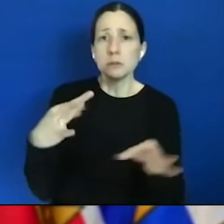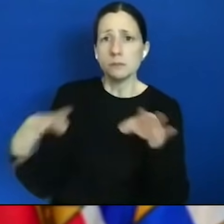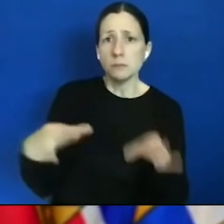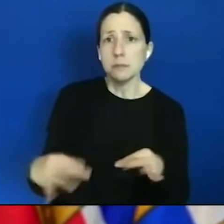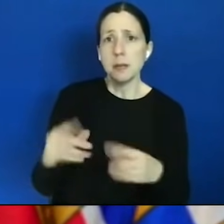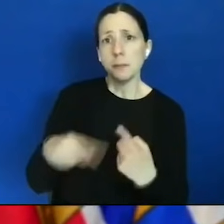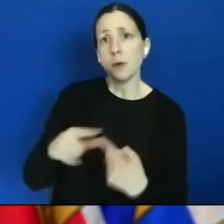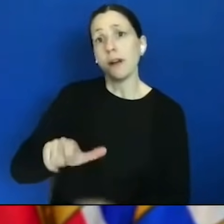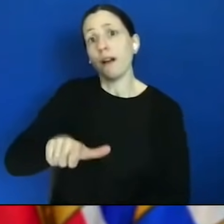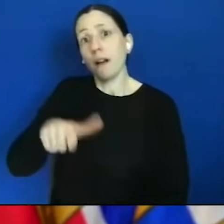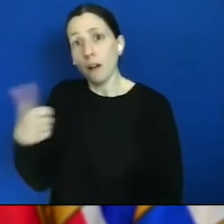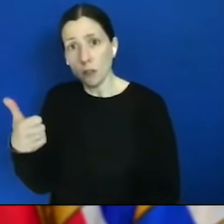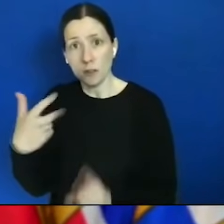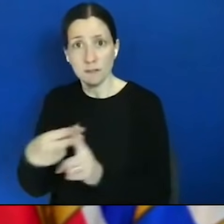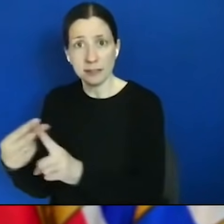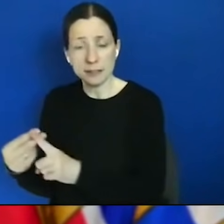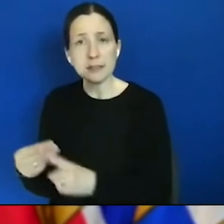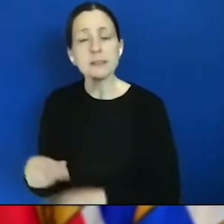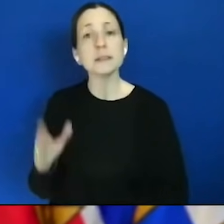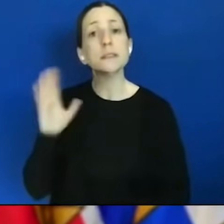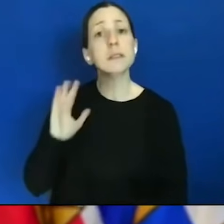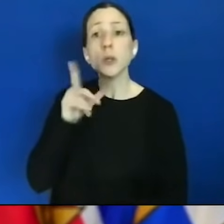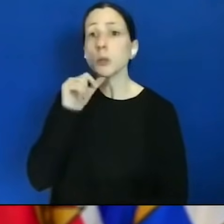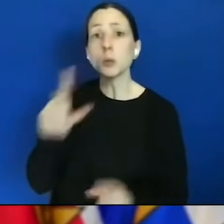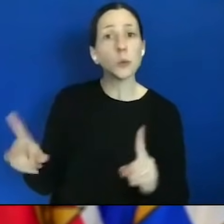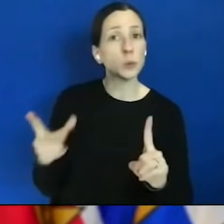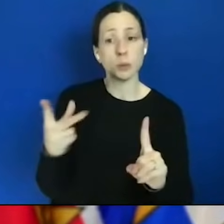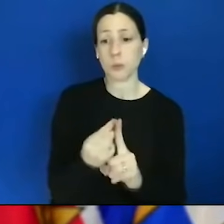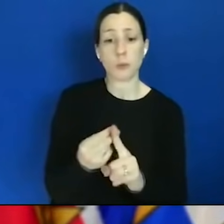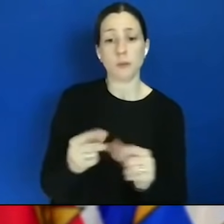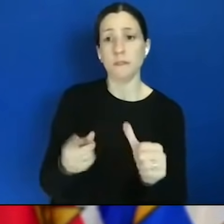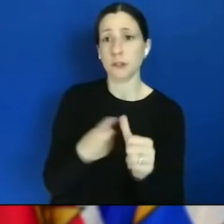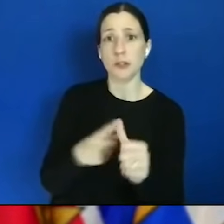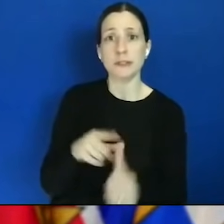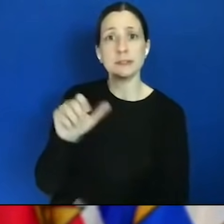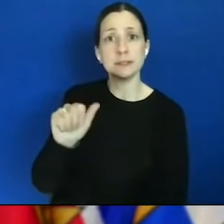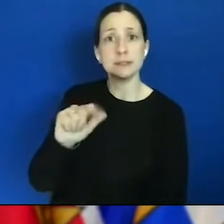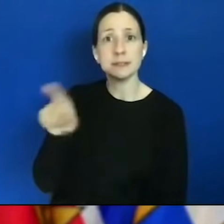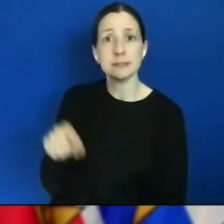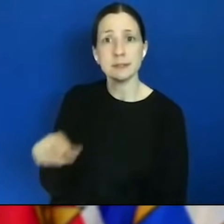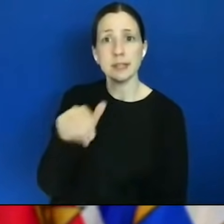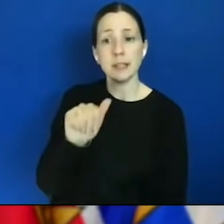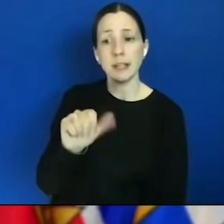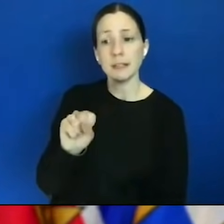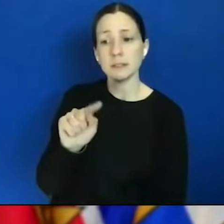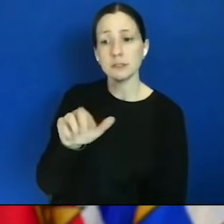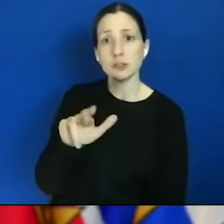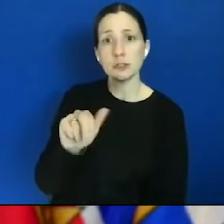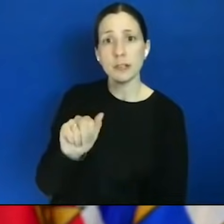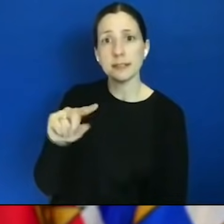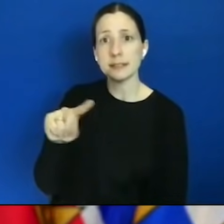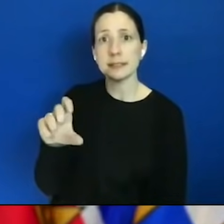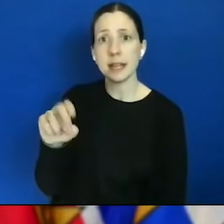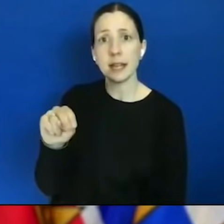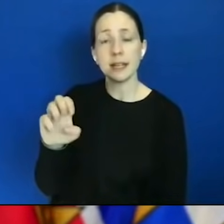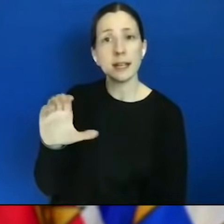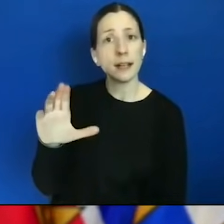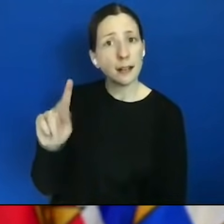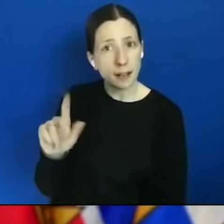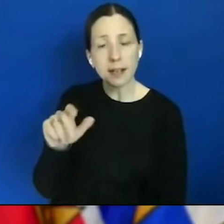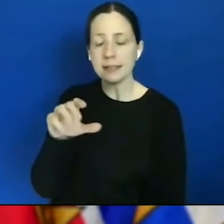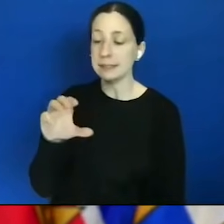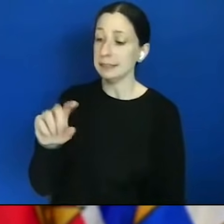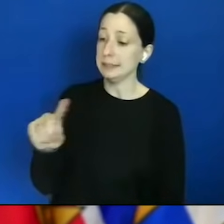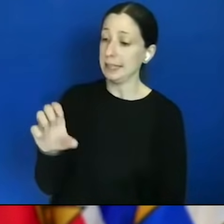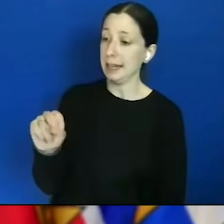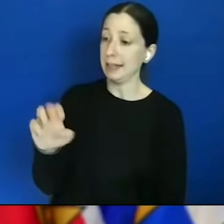For those who received AstraZeneca for your first dose, you will have a choice for your second dose here